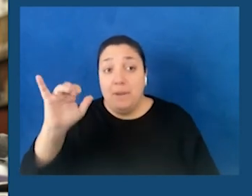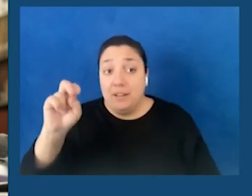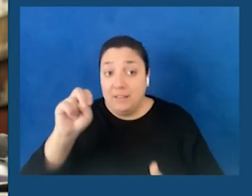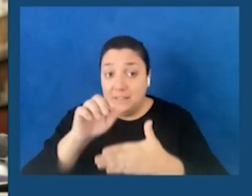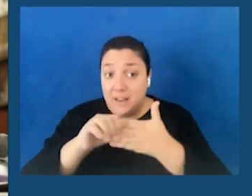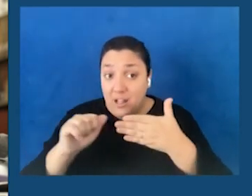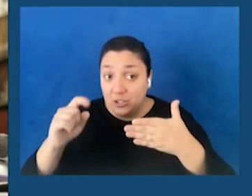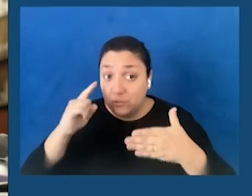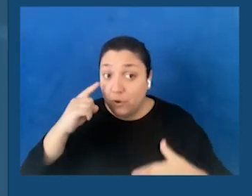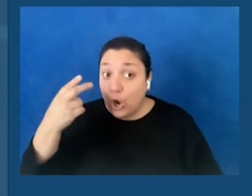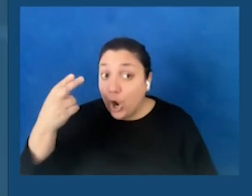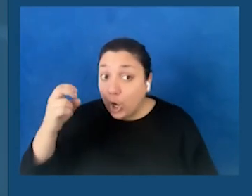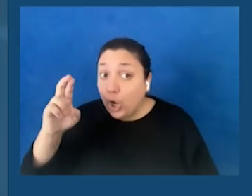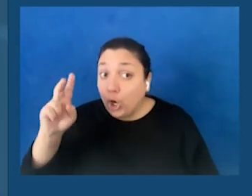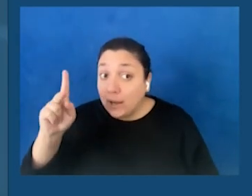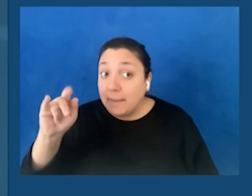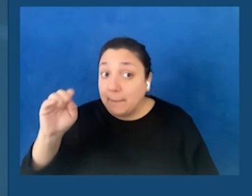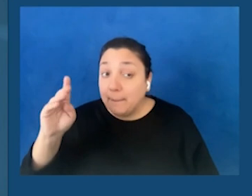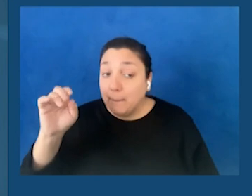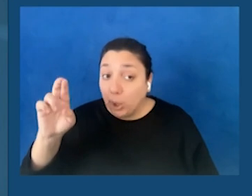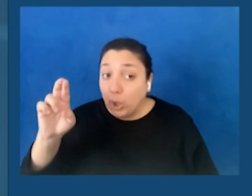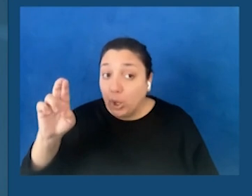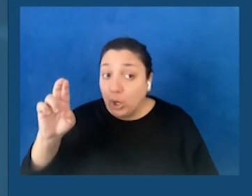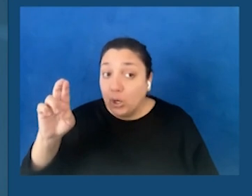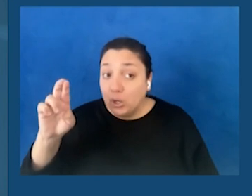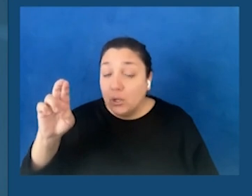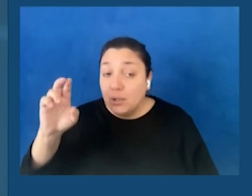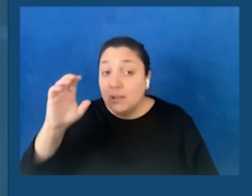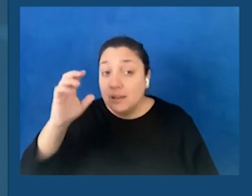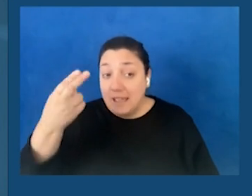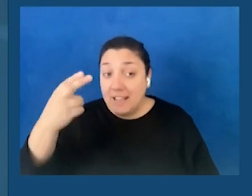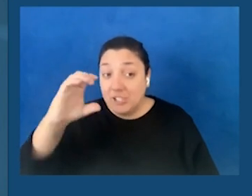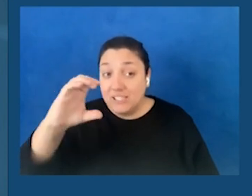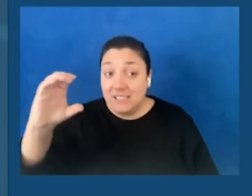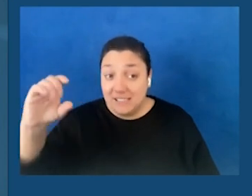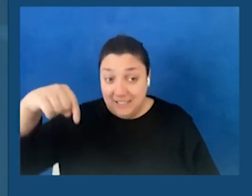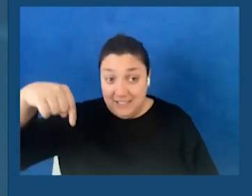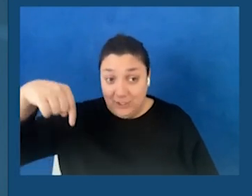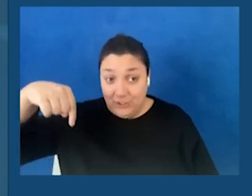That's right, $12 million for Herkimer Community College, where we are today.